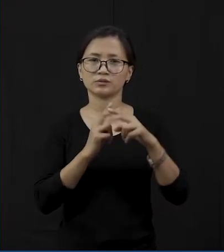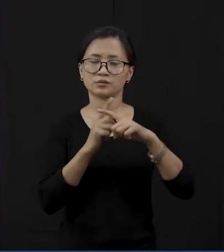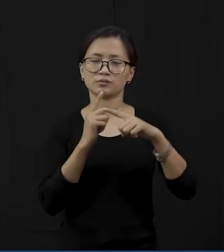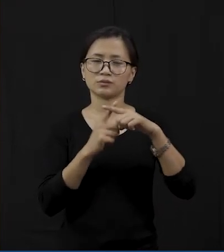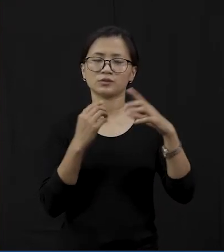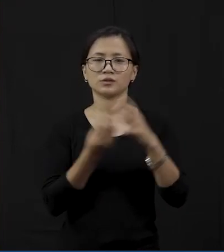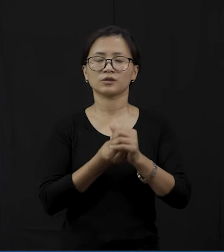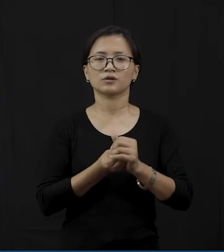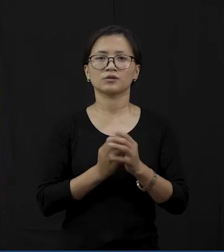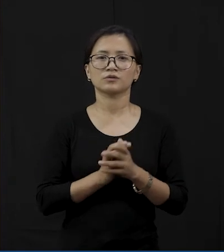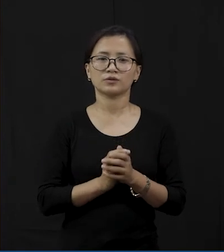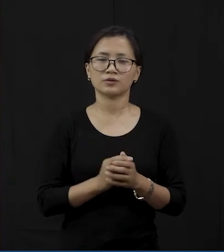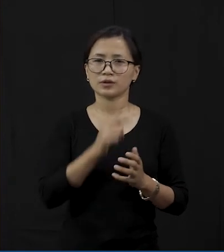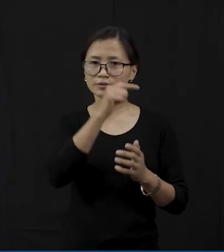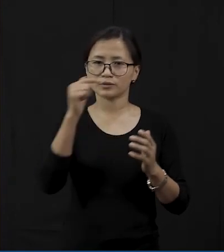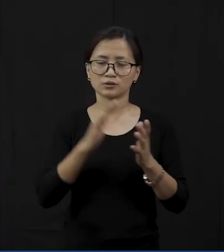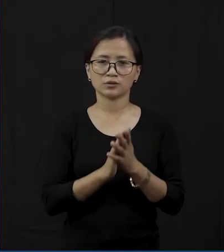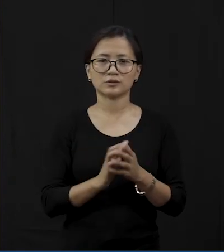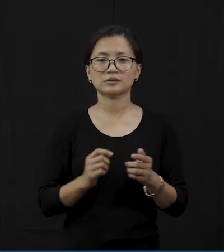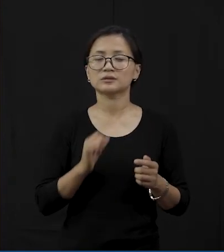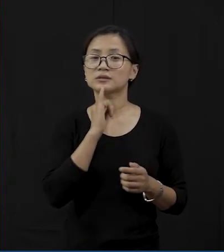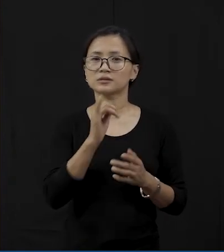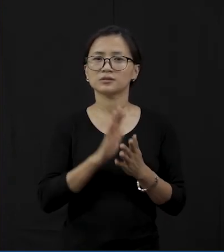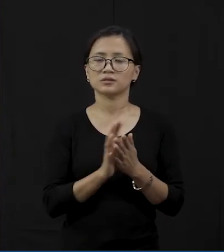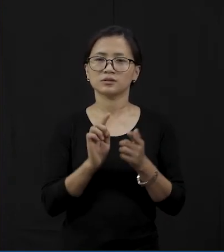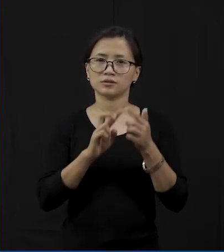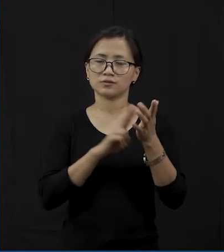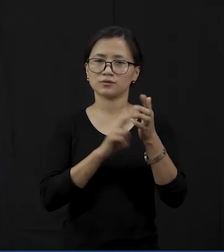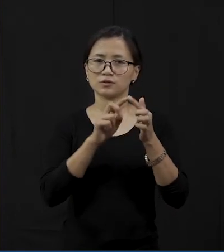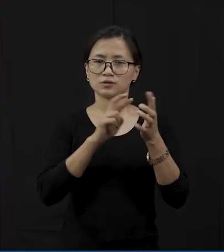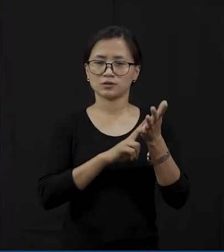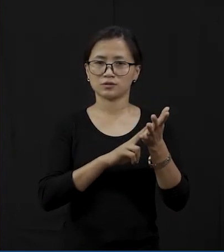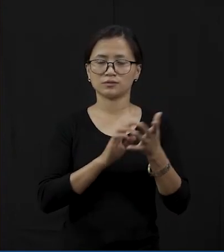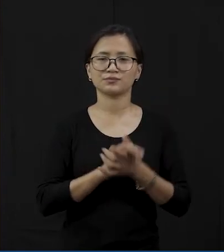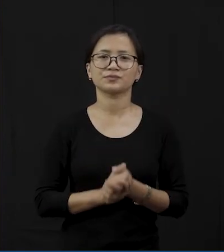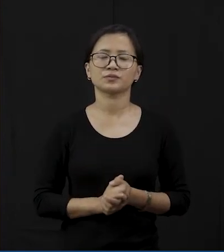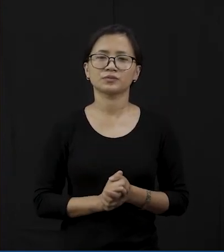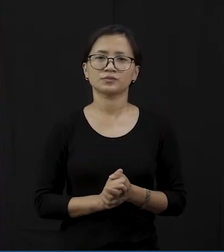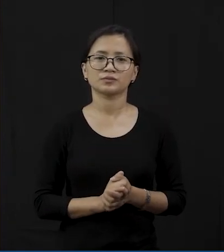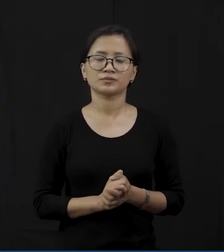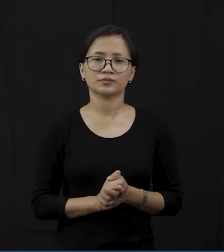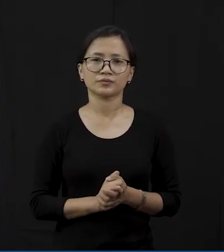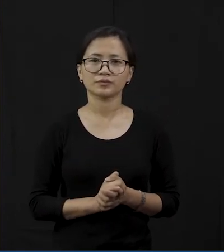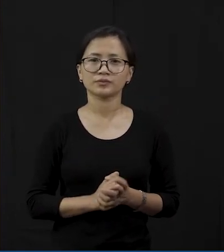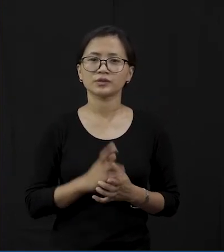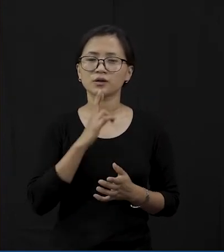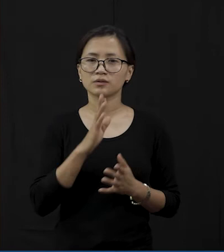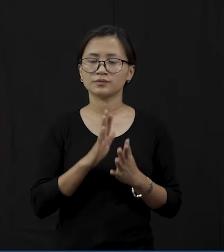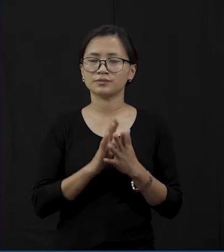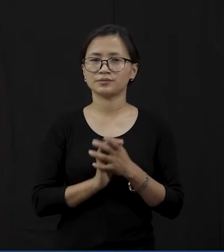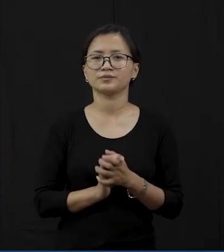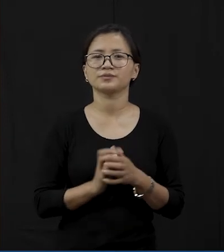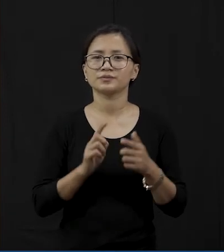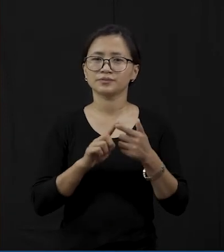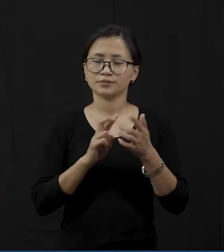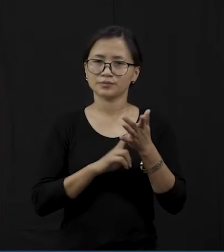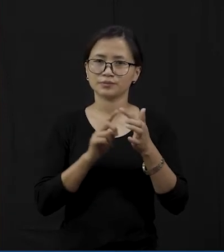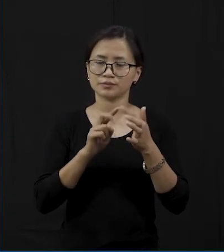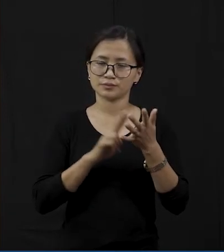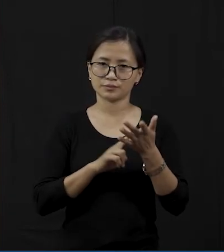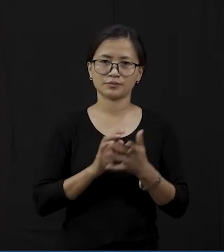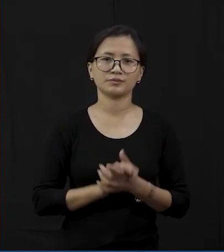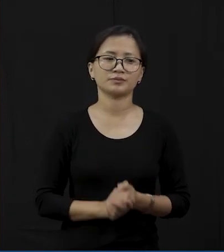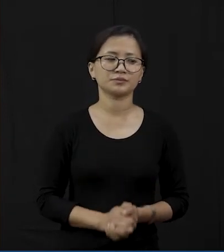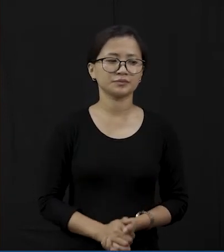evens is even. So plus or minus of two even number are even.